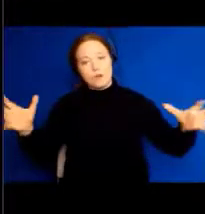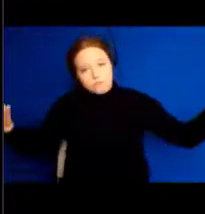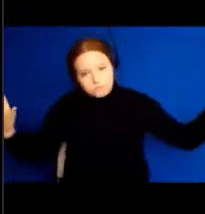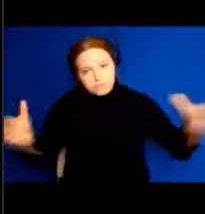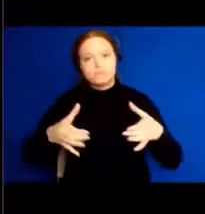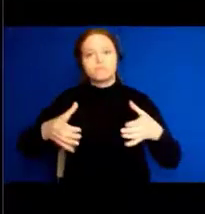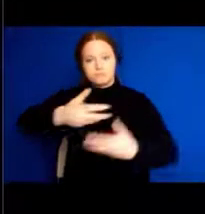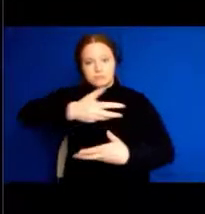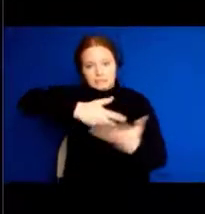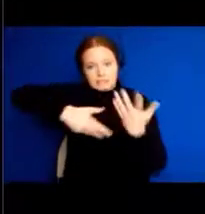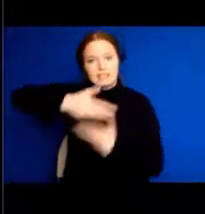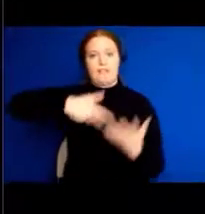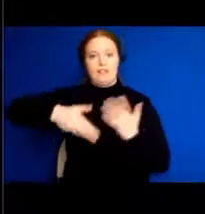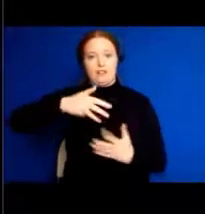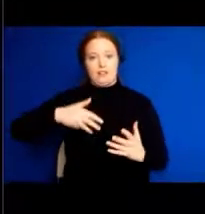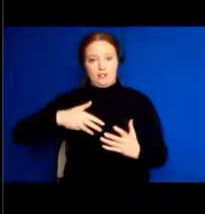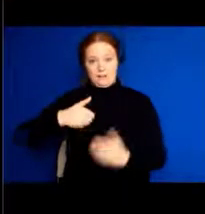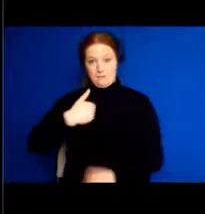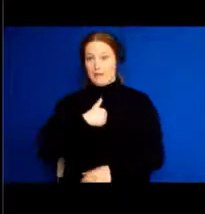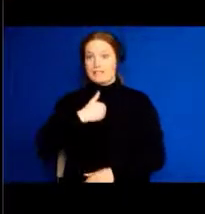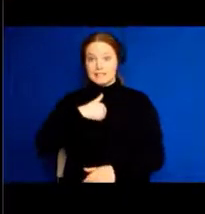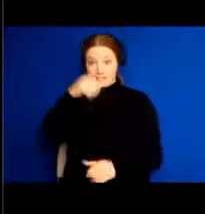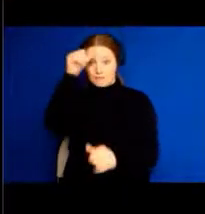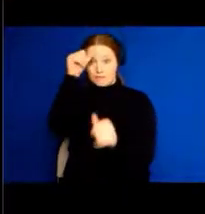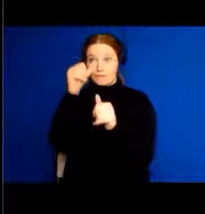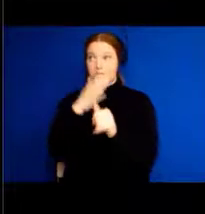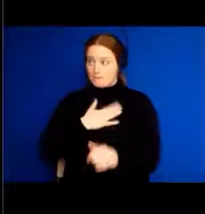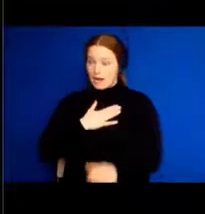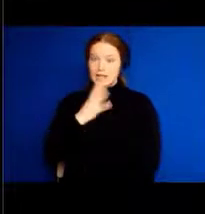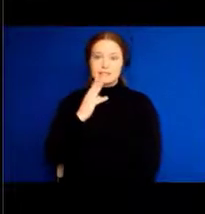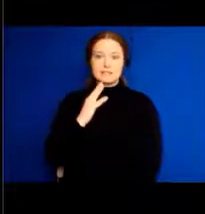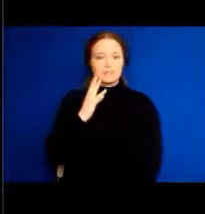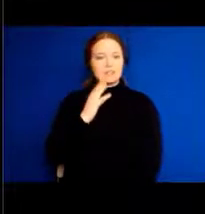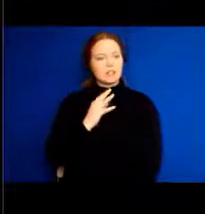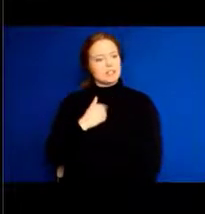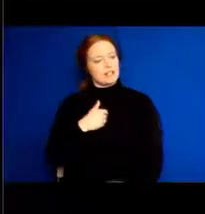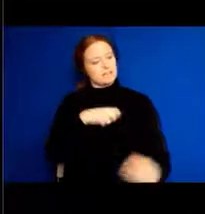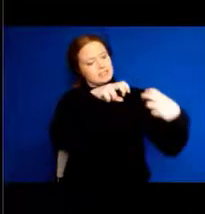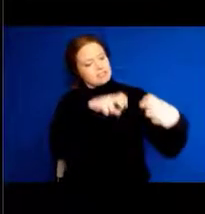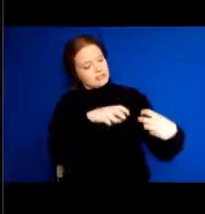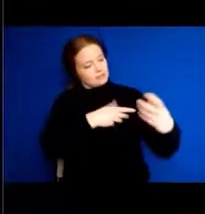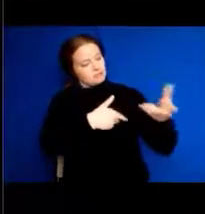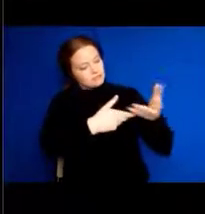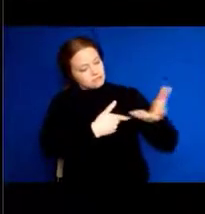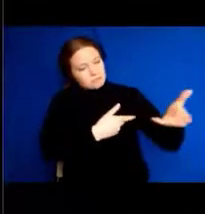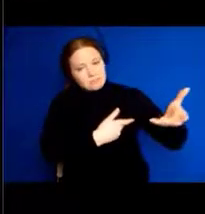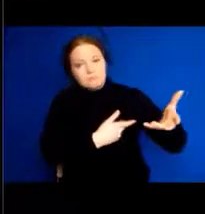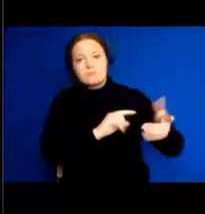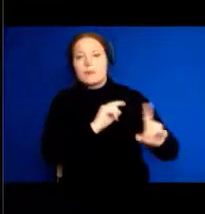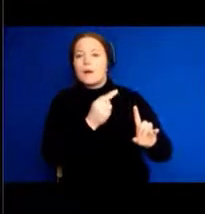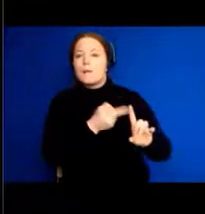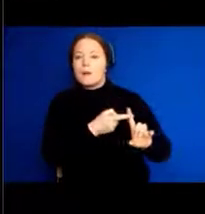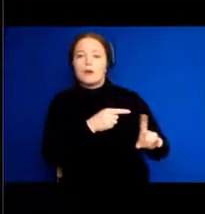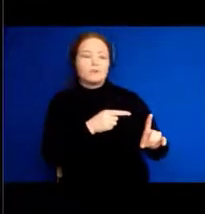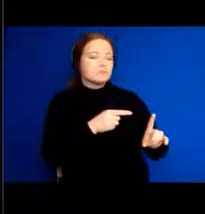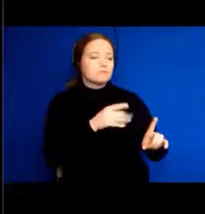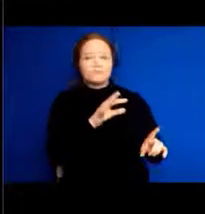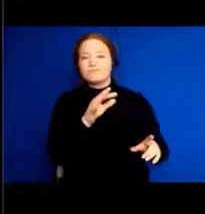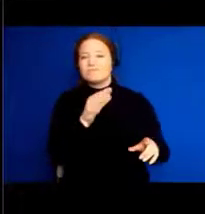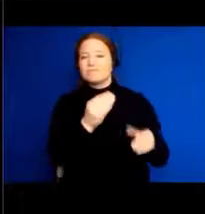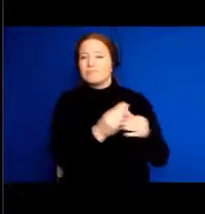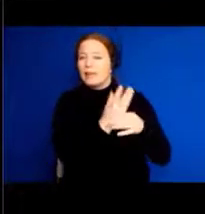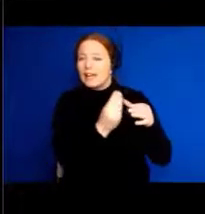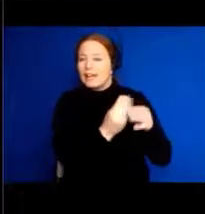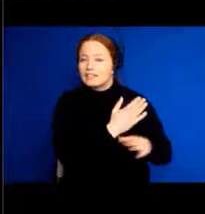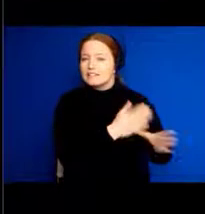and another time finding that I was having a wonderful conversation with another participant about the jams and jellies that she liked to